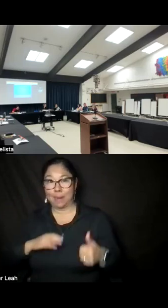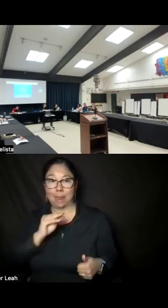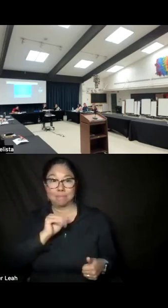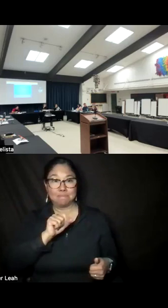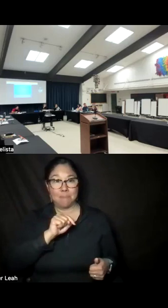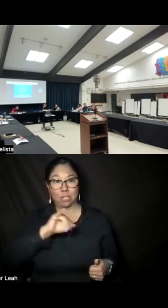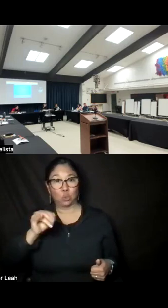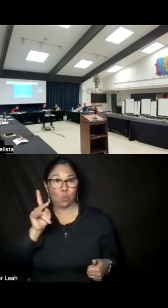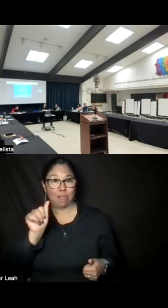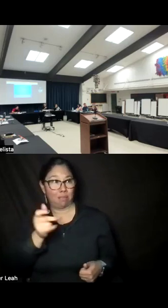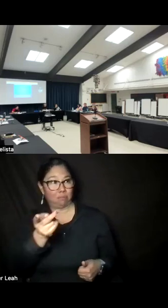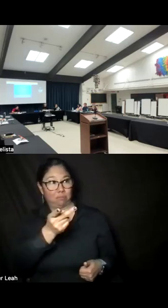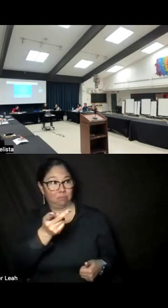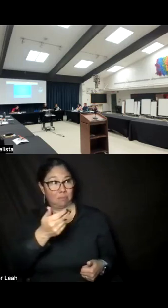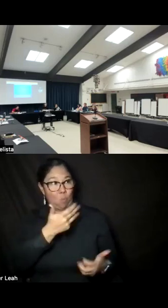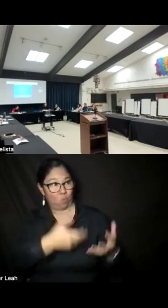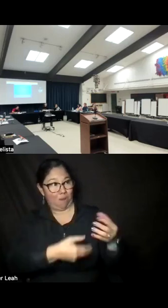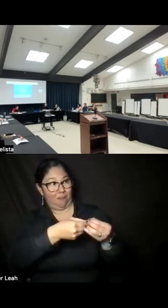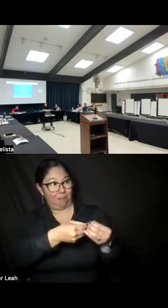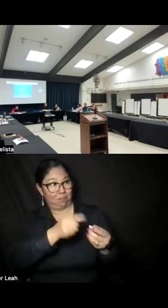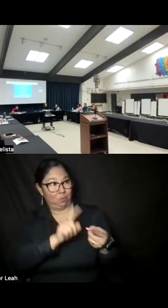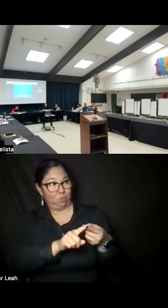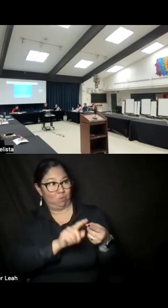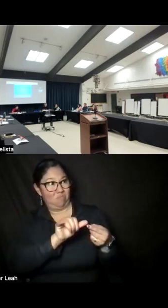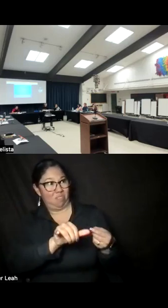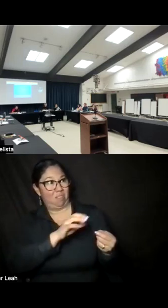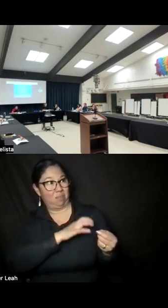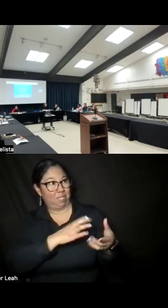anything else to add to that, our subcommittees?